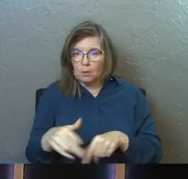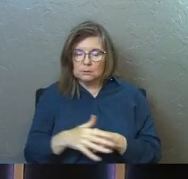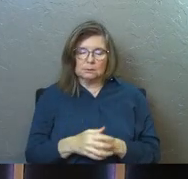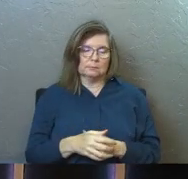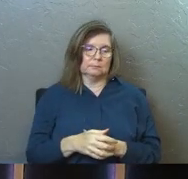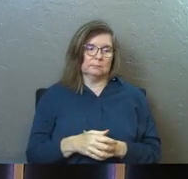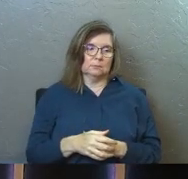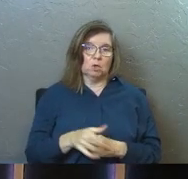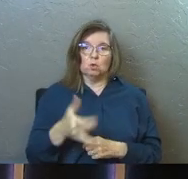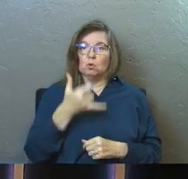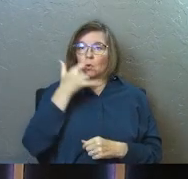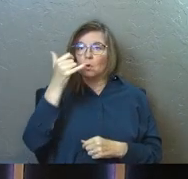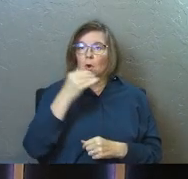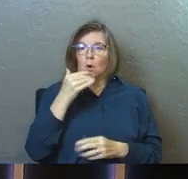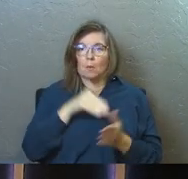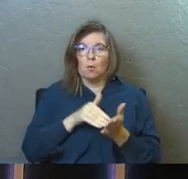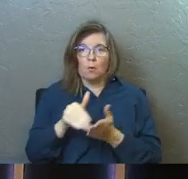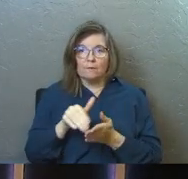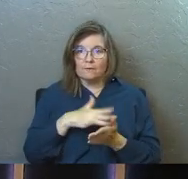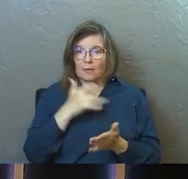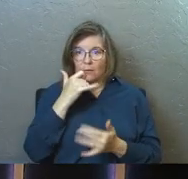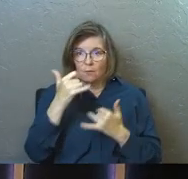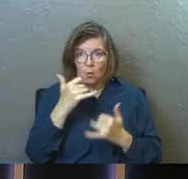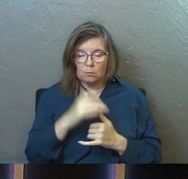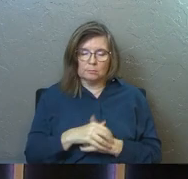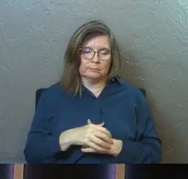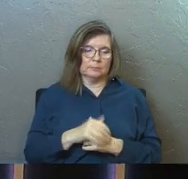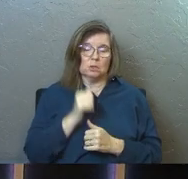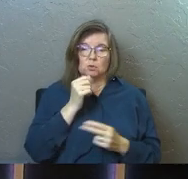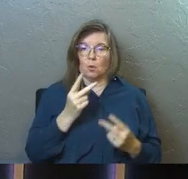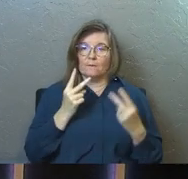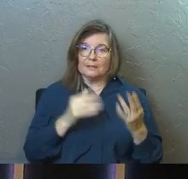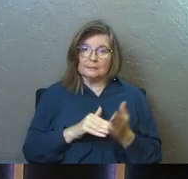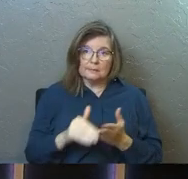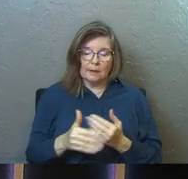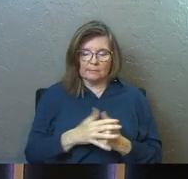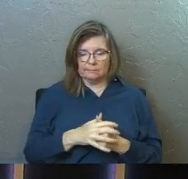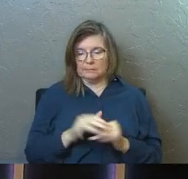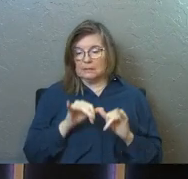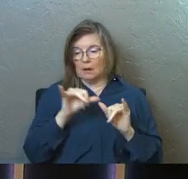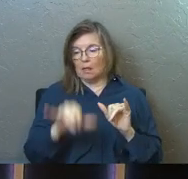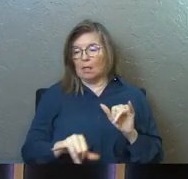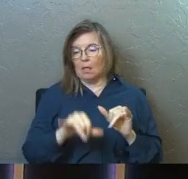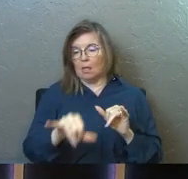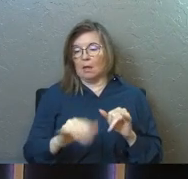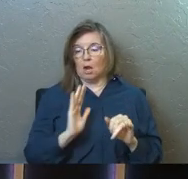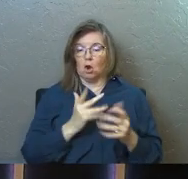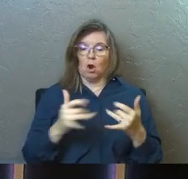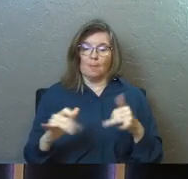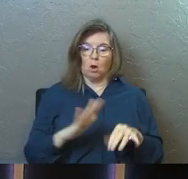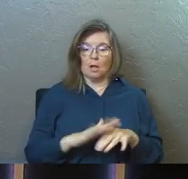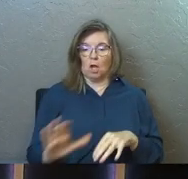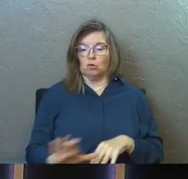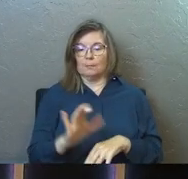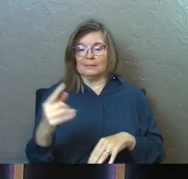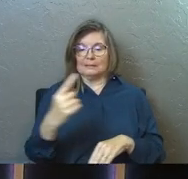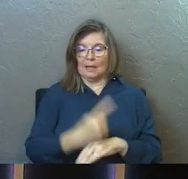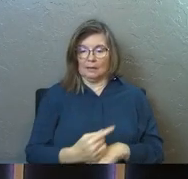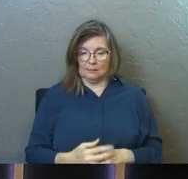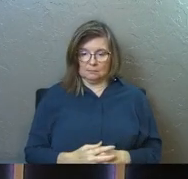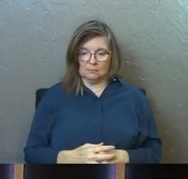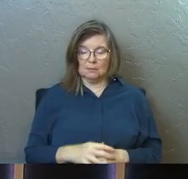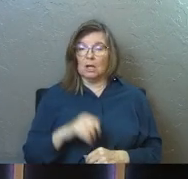call home nearly often enough on the telephone, and you don't visit enough. You didn't stay long enough at our party on Christmas